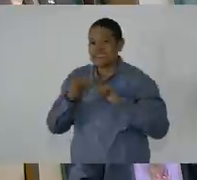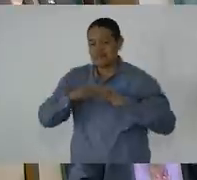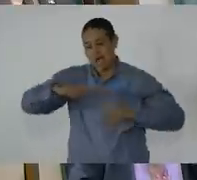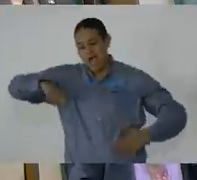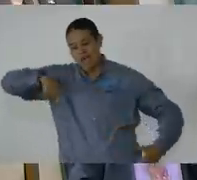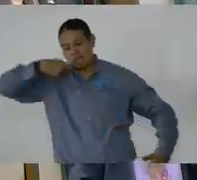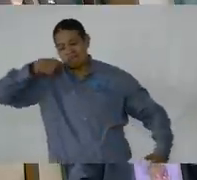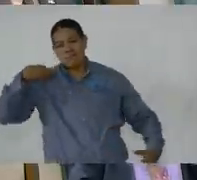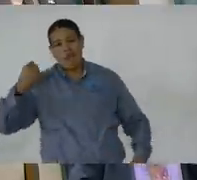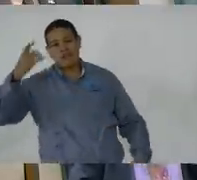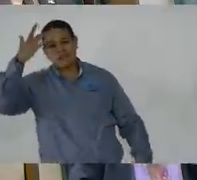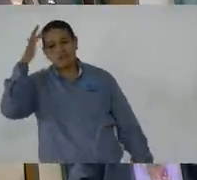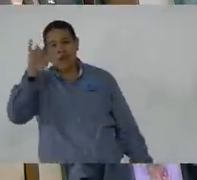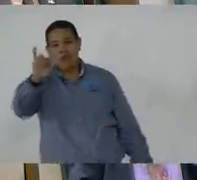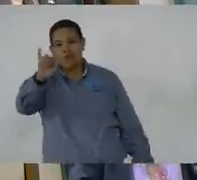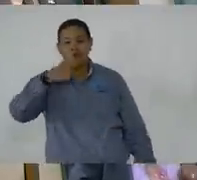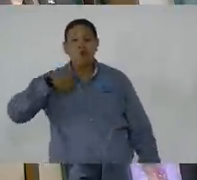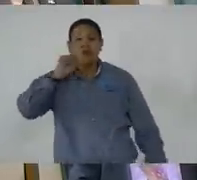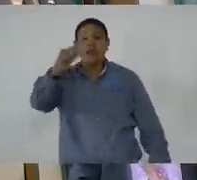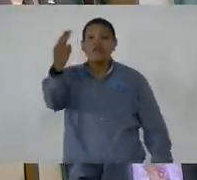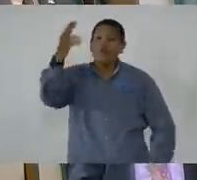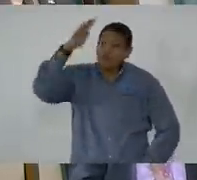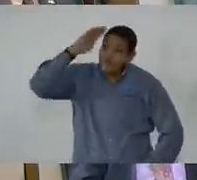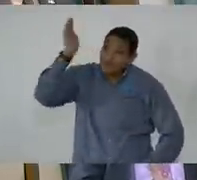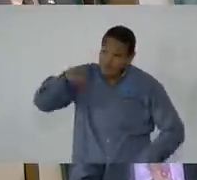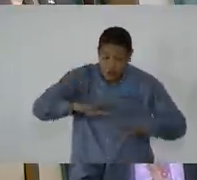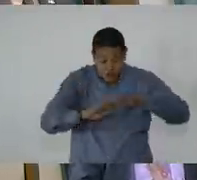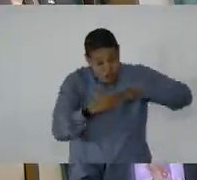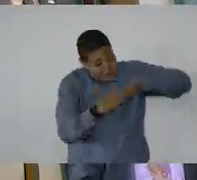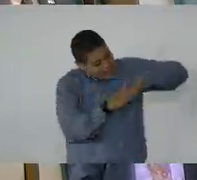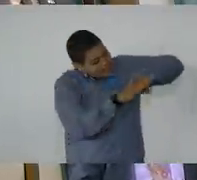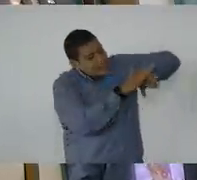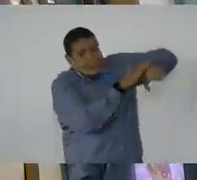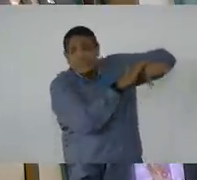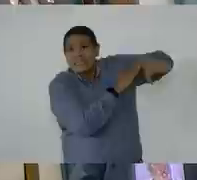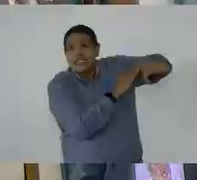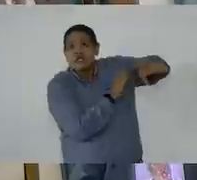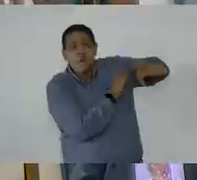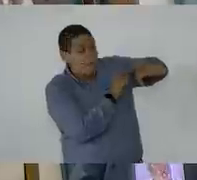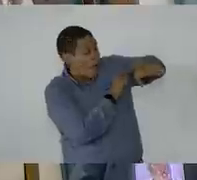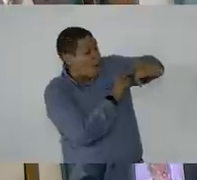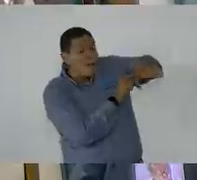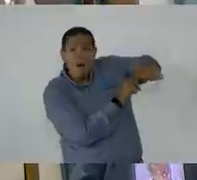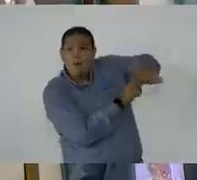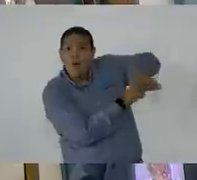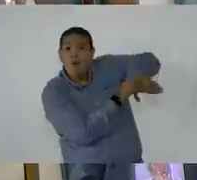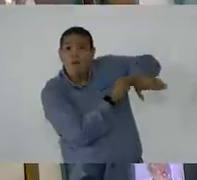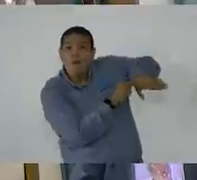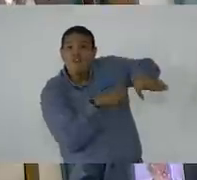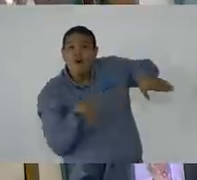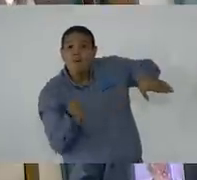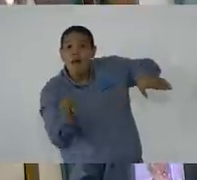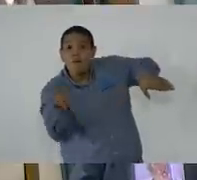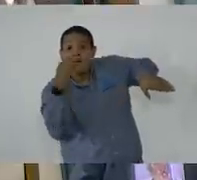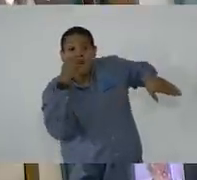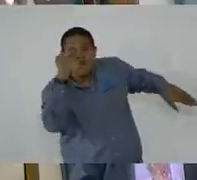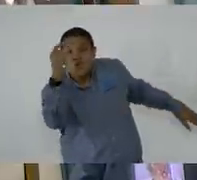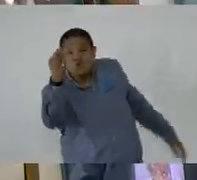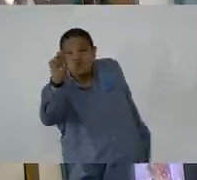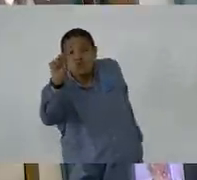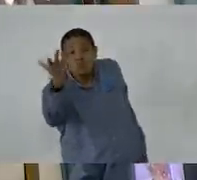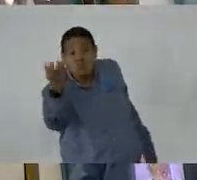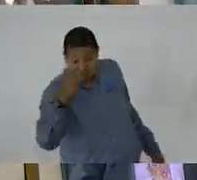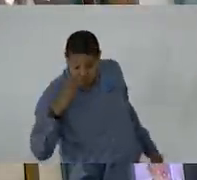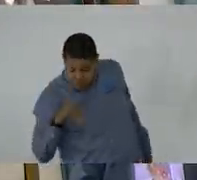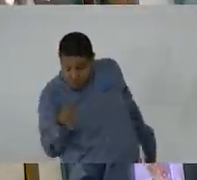can utilize every inch of our landscape in this country, not just to plant, but to be